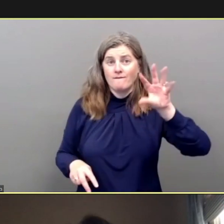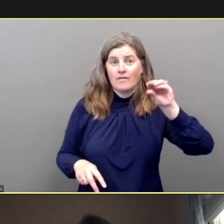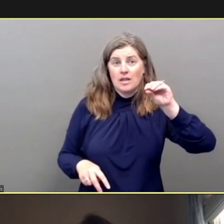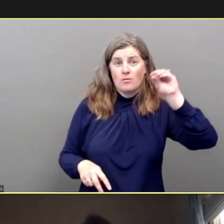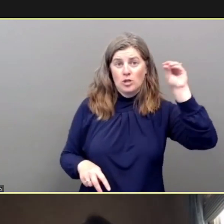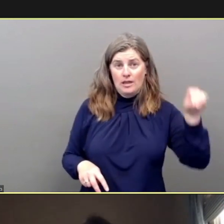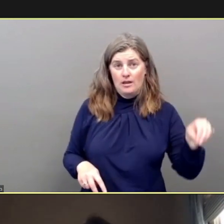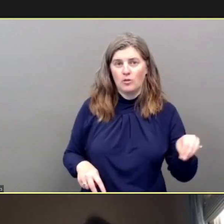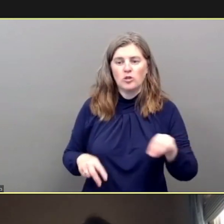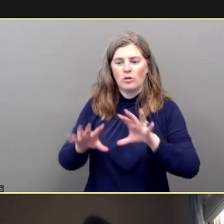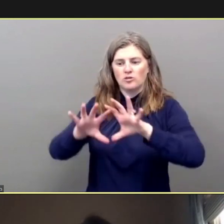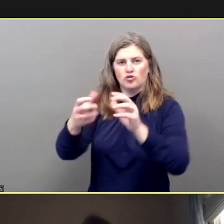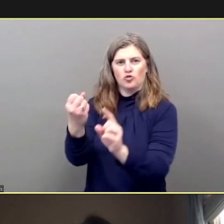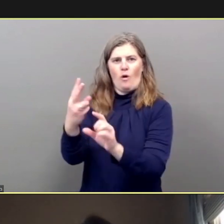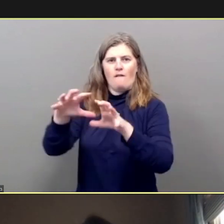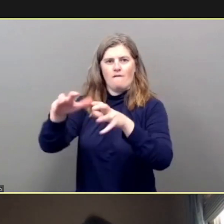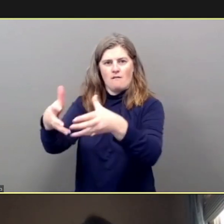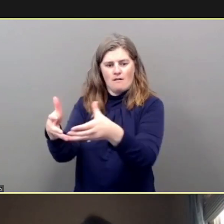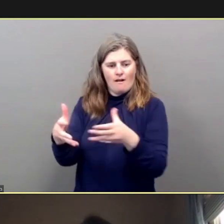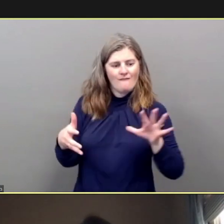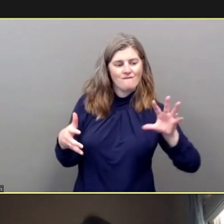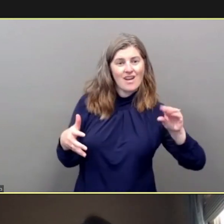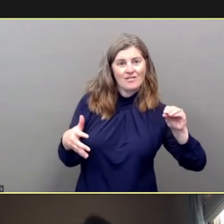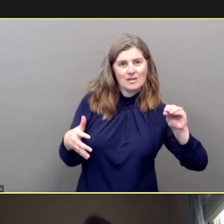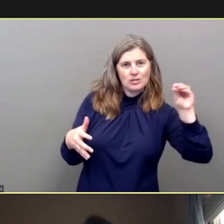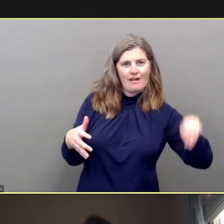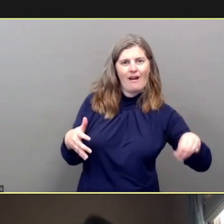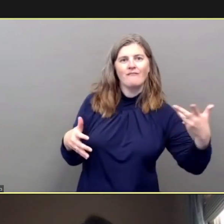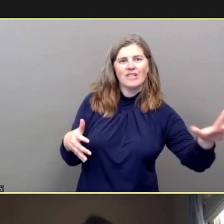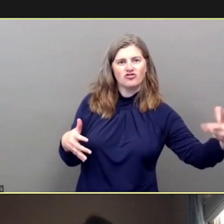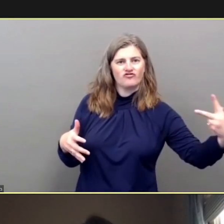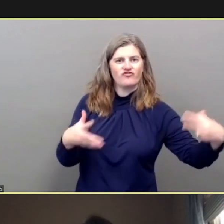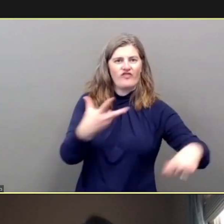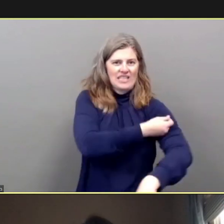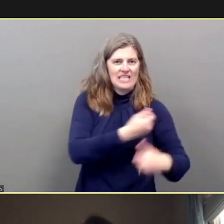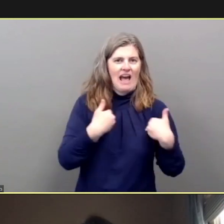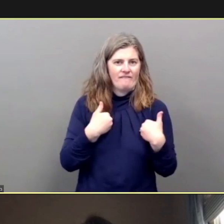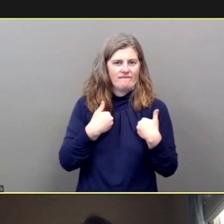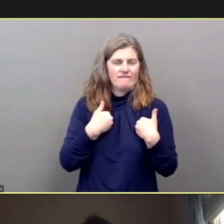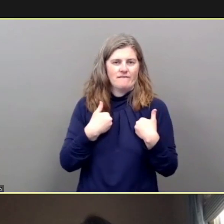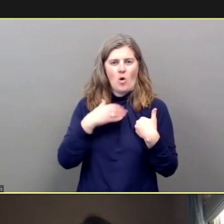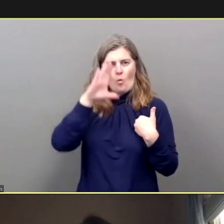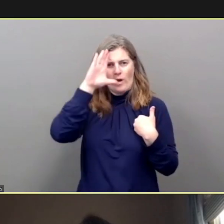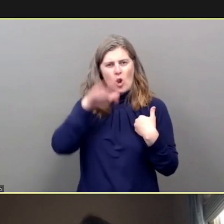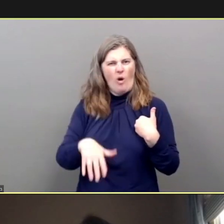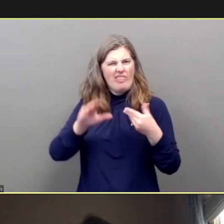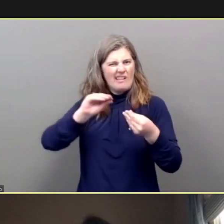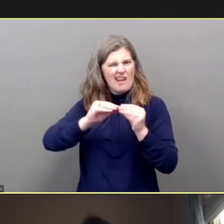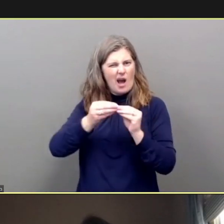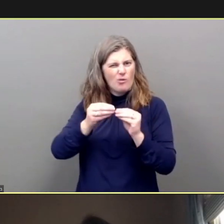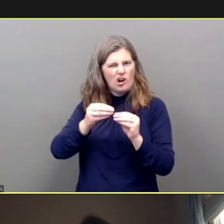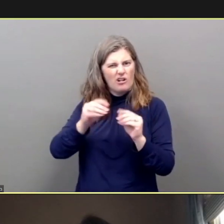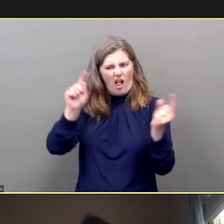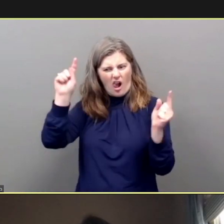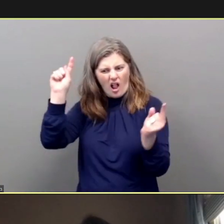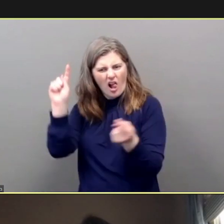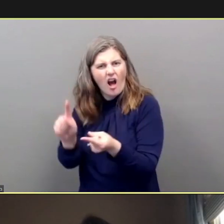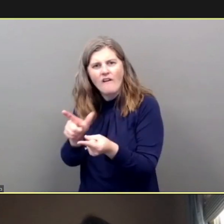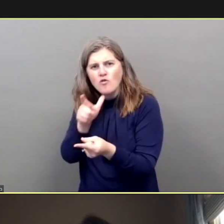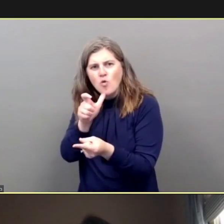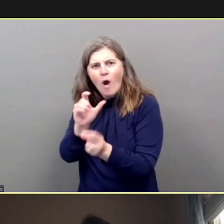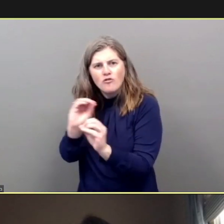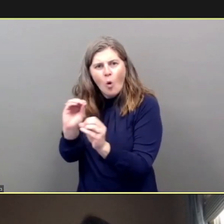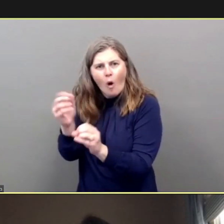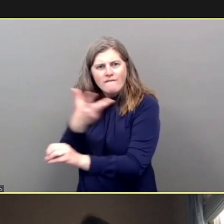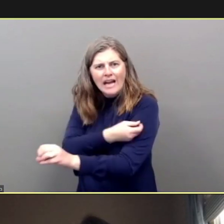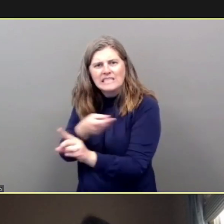been infected also had been vaccinated. So we do know that, the number we're talking about here of people who are unvaccinated